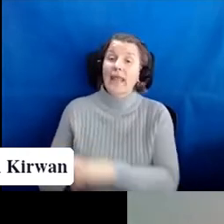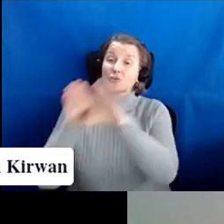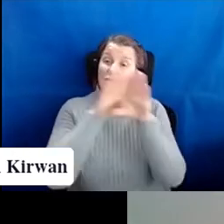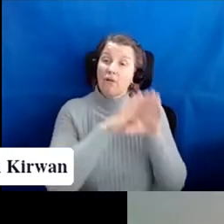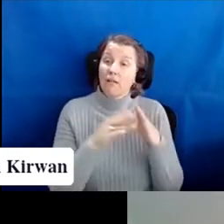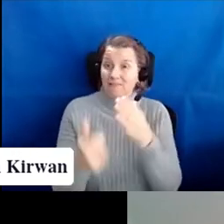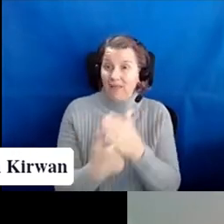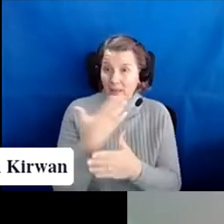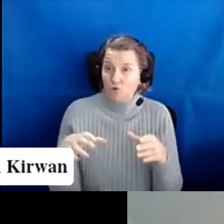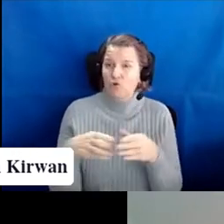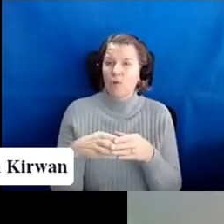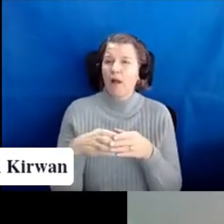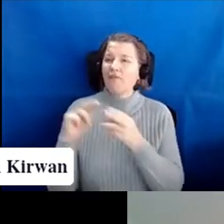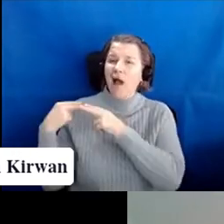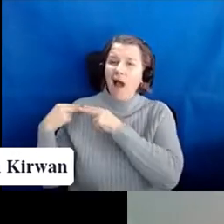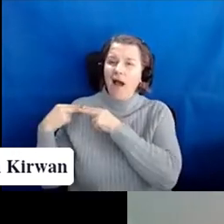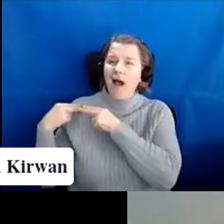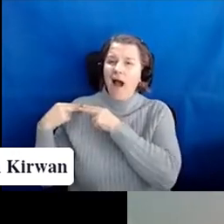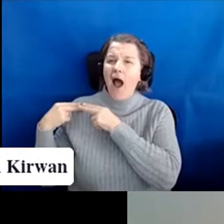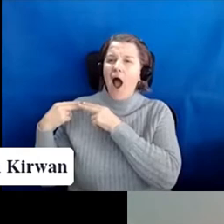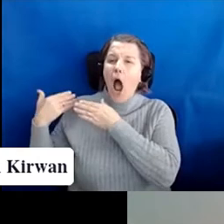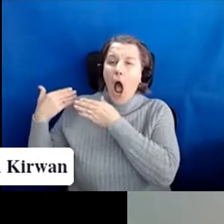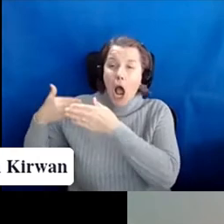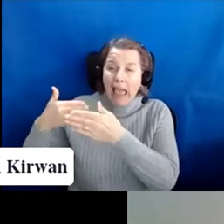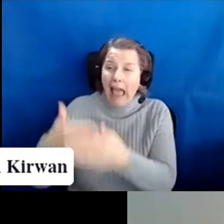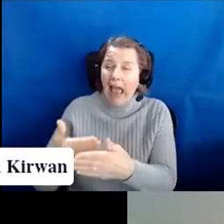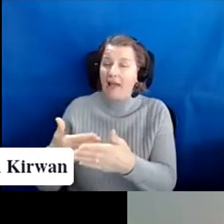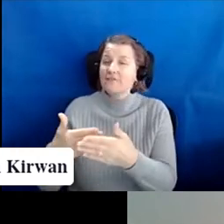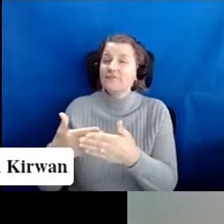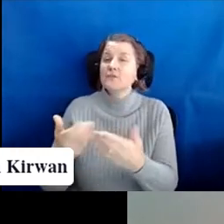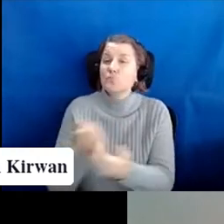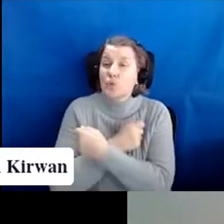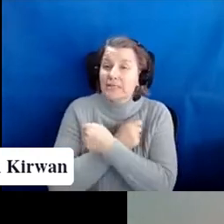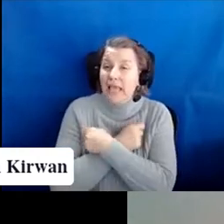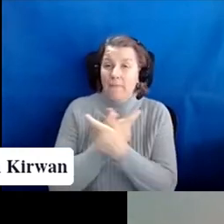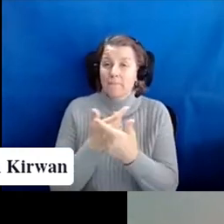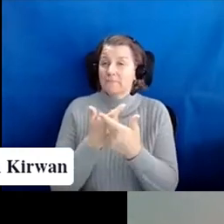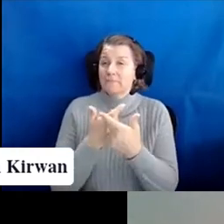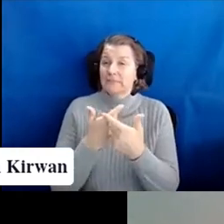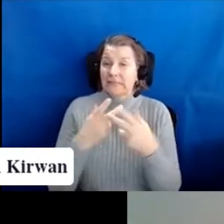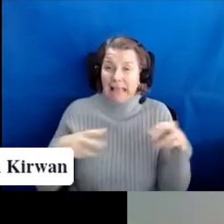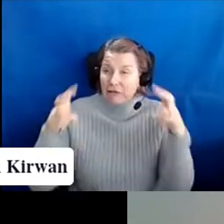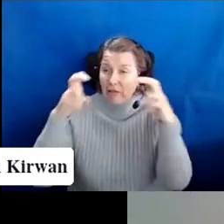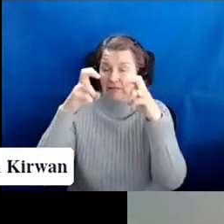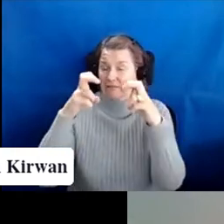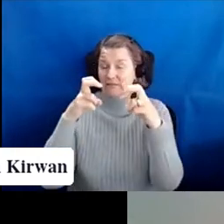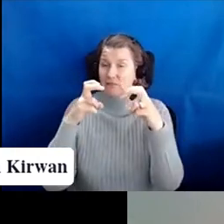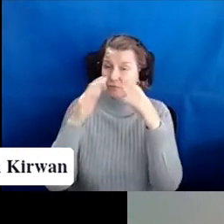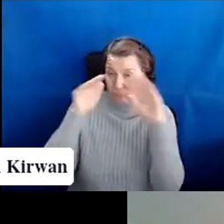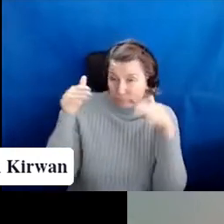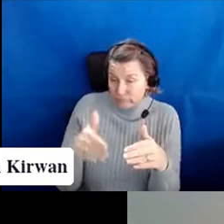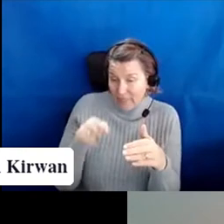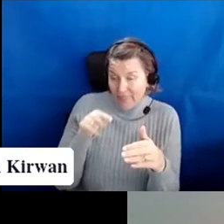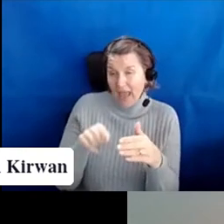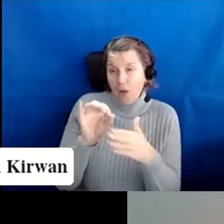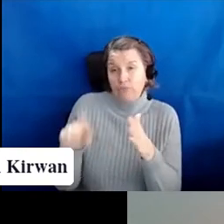of archives, museums, libraries, castles from across Wales to focus on what this project should be.